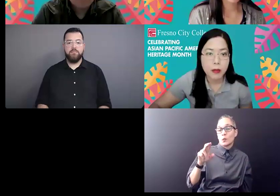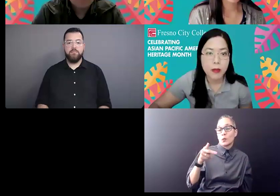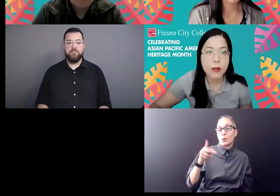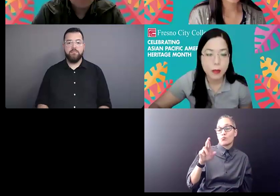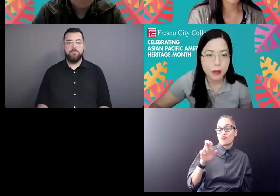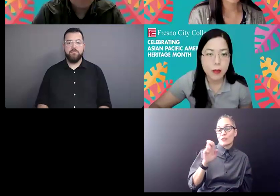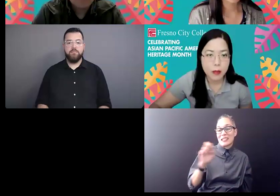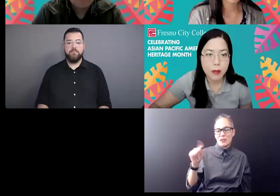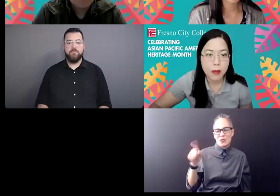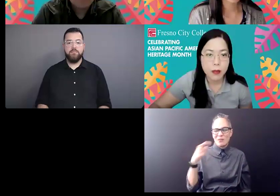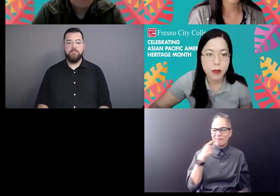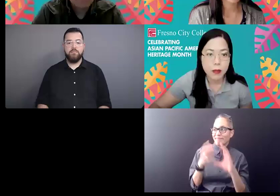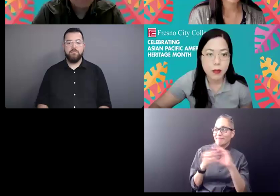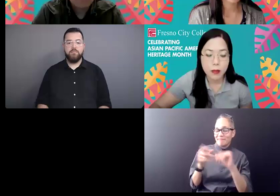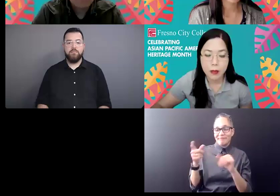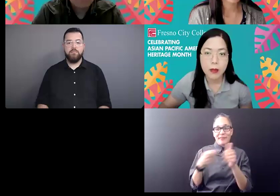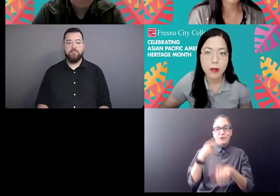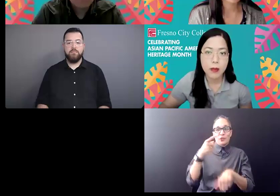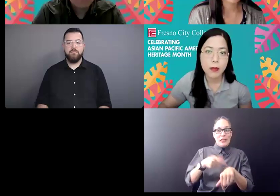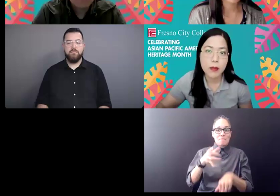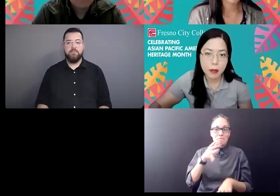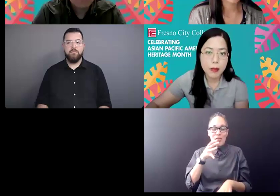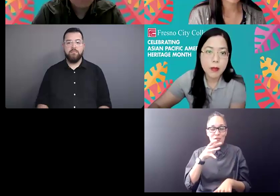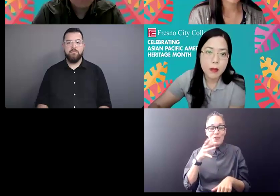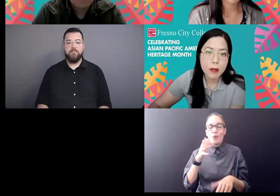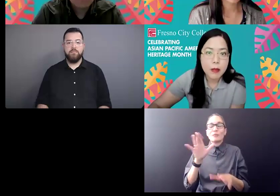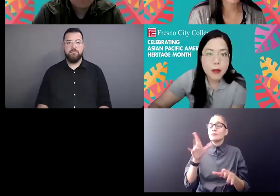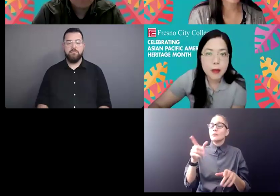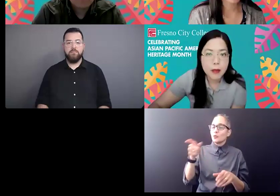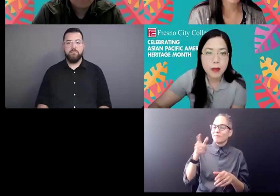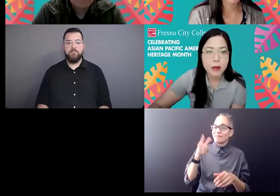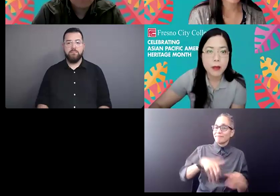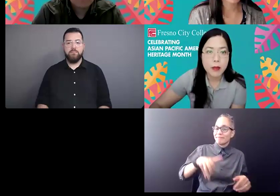mom while you were going to school and while you started working.